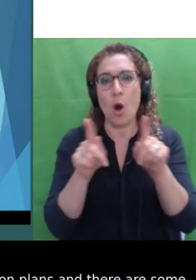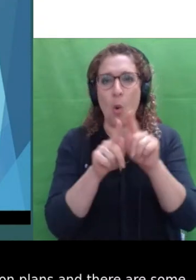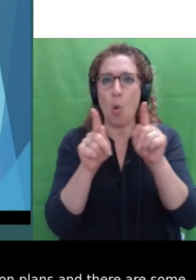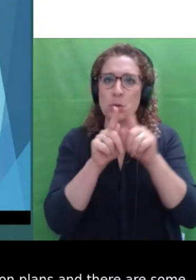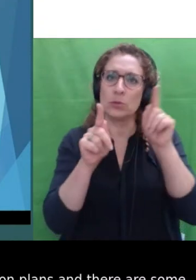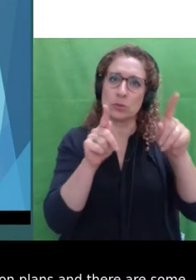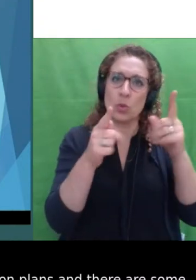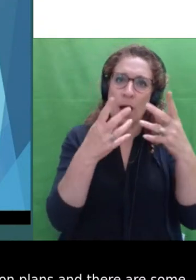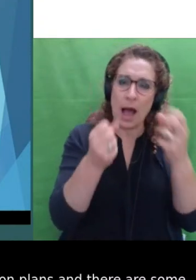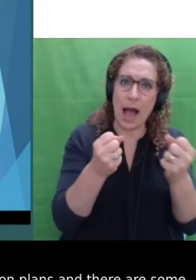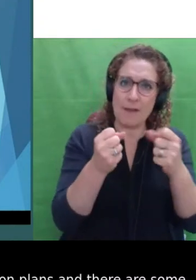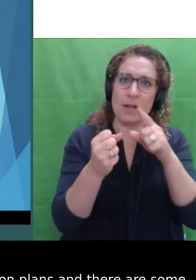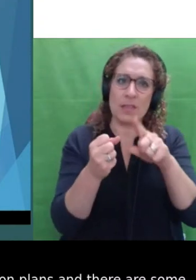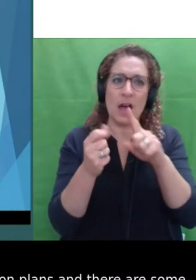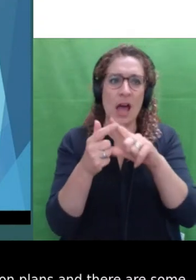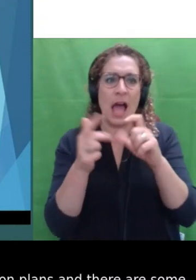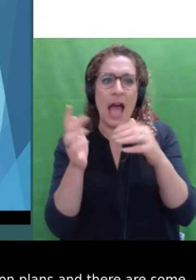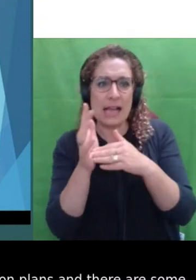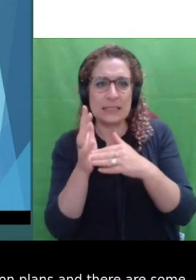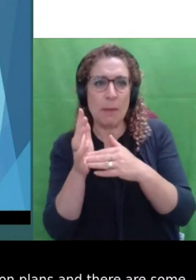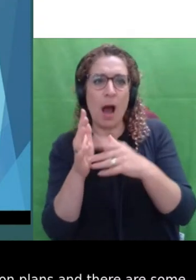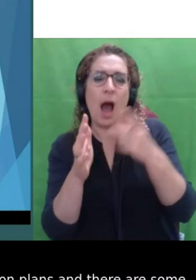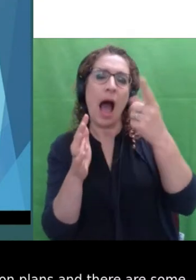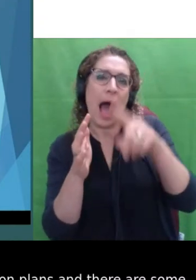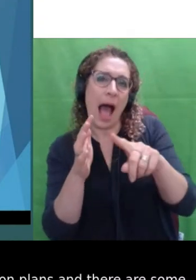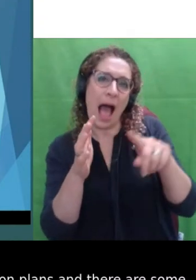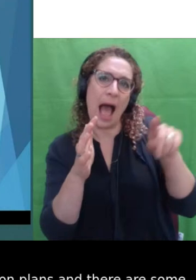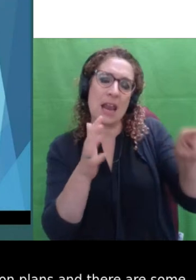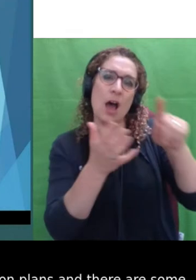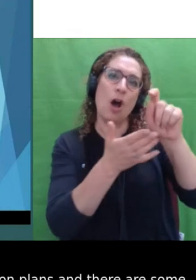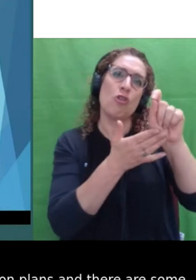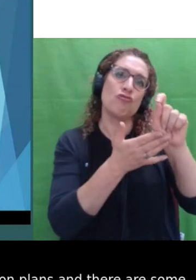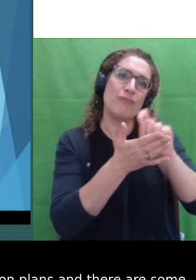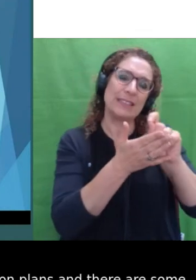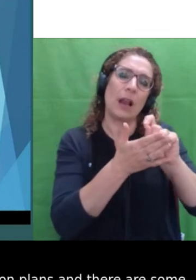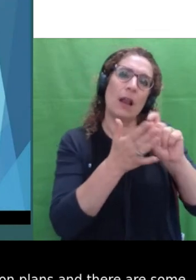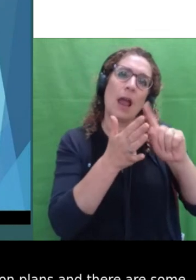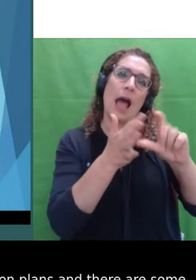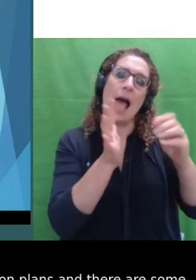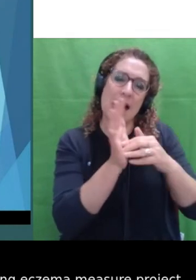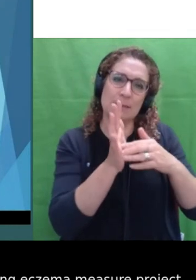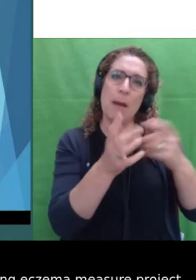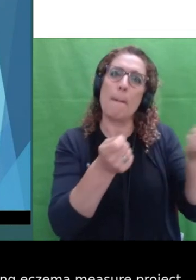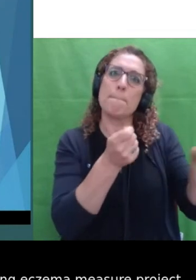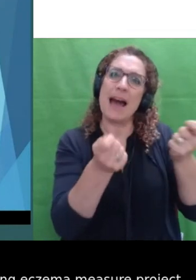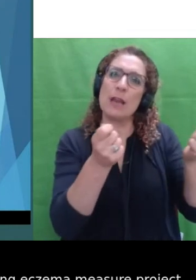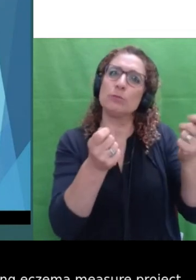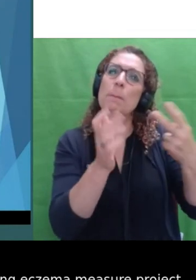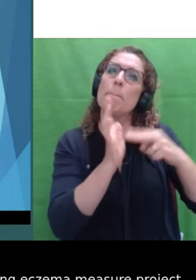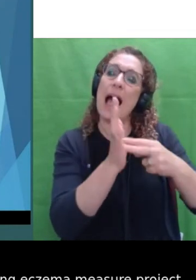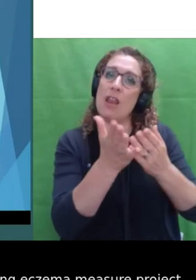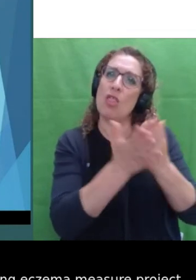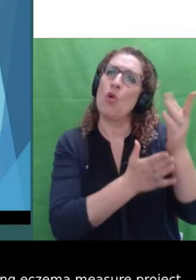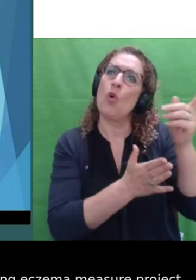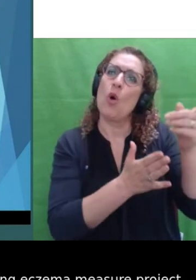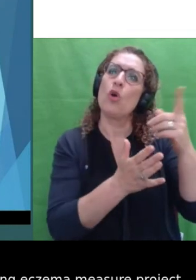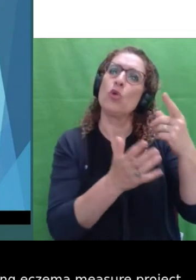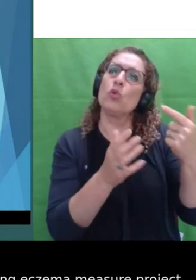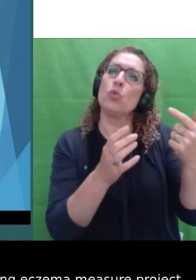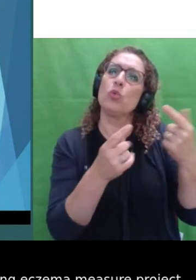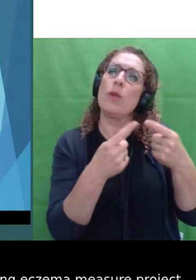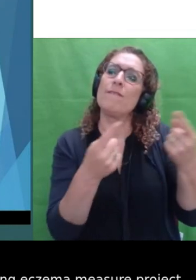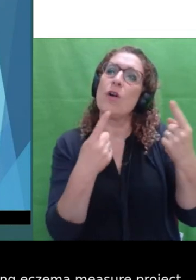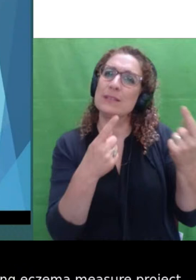measure project and the eczema written eczema management plan from the university of bristol so initial